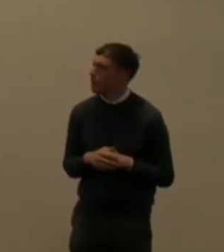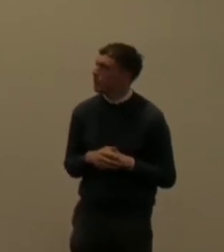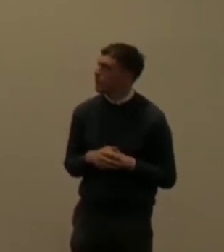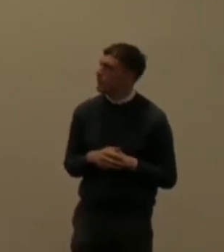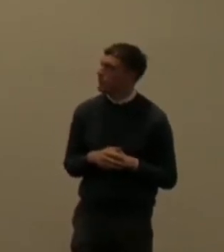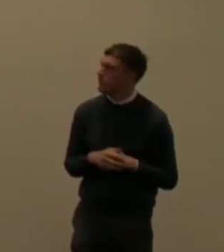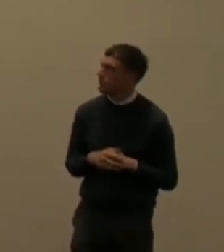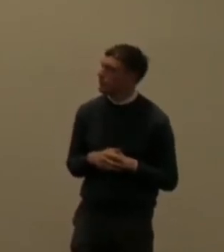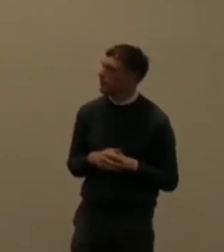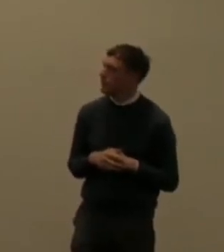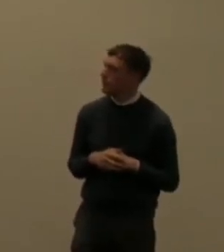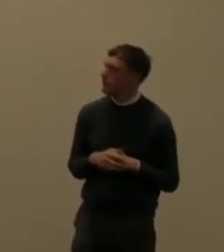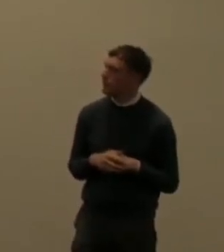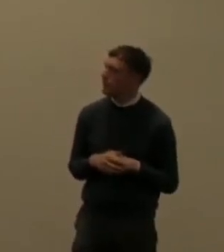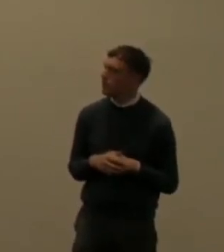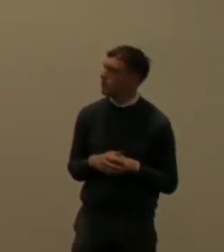This one. Yeah.